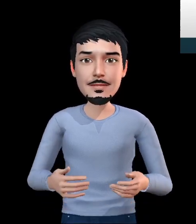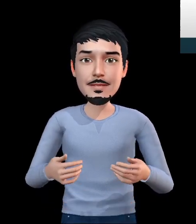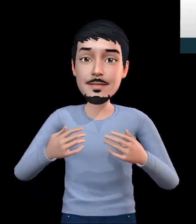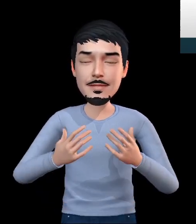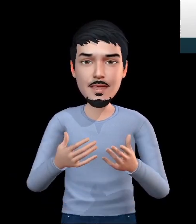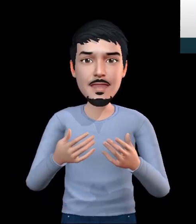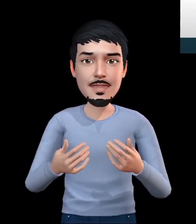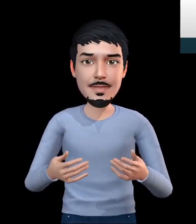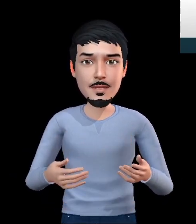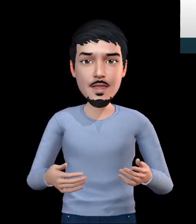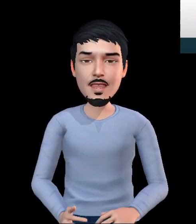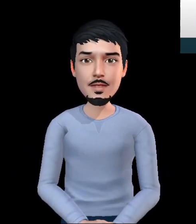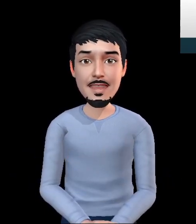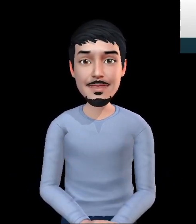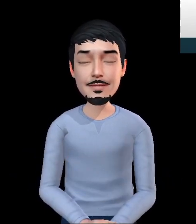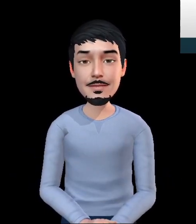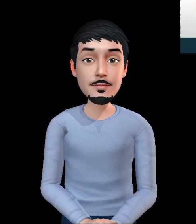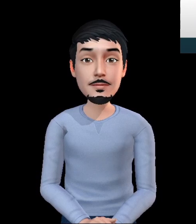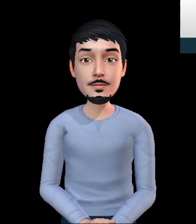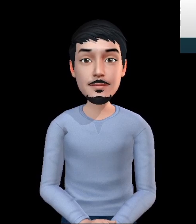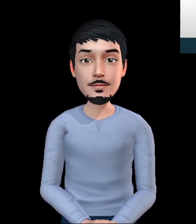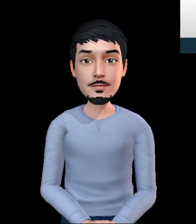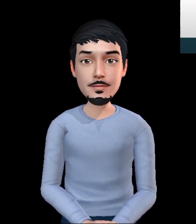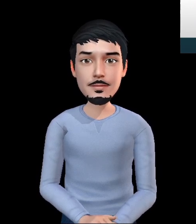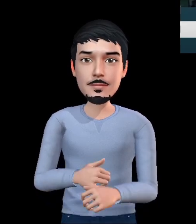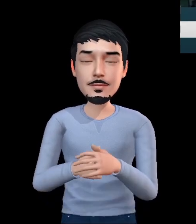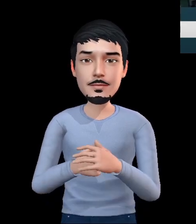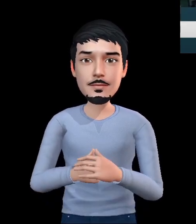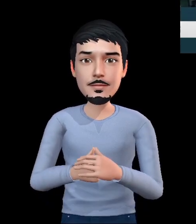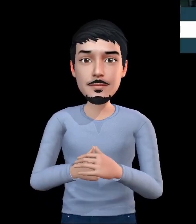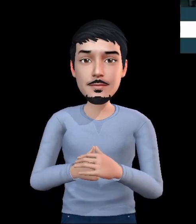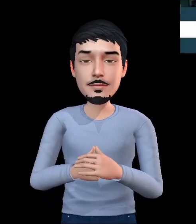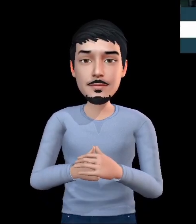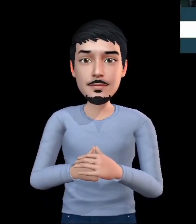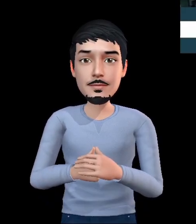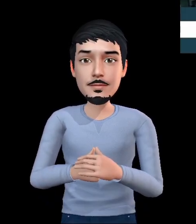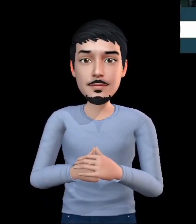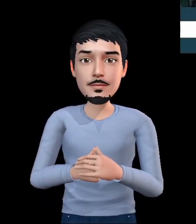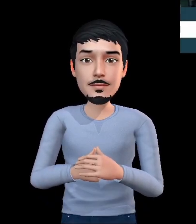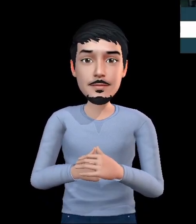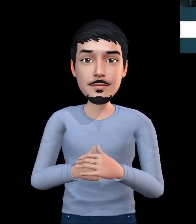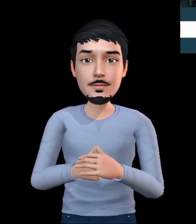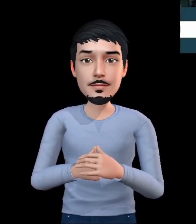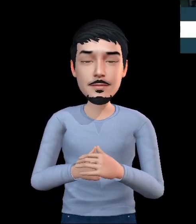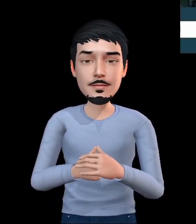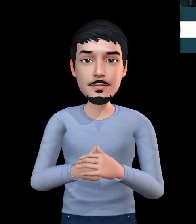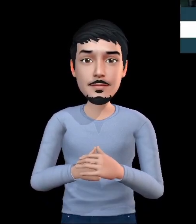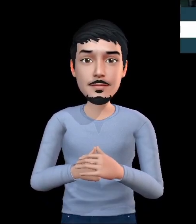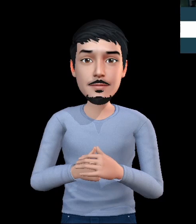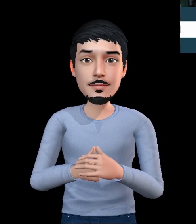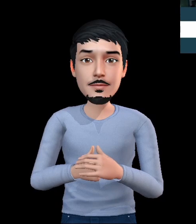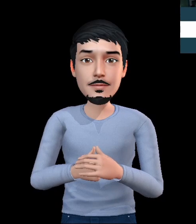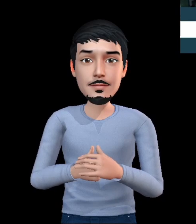that. So I don't think there's a problem with that. Yes, and in terms of monitoring these, is the U.S. Congress able